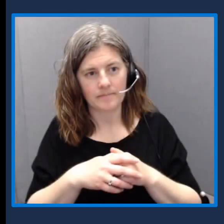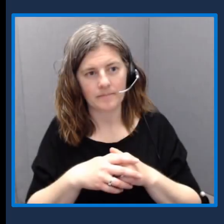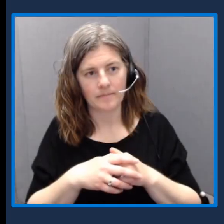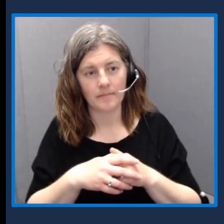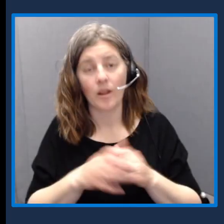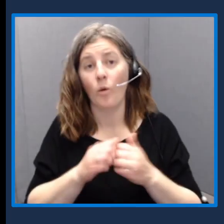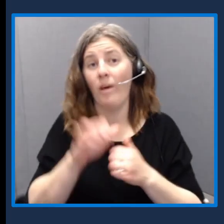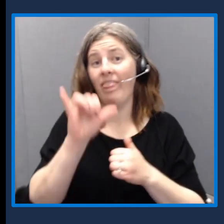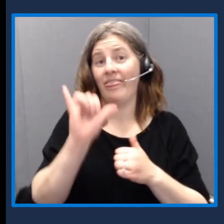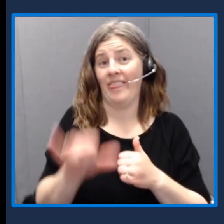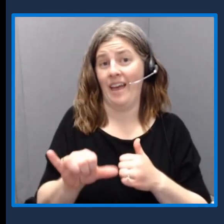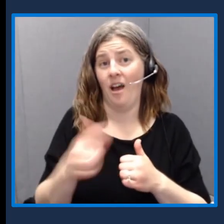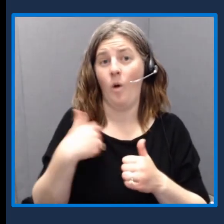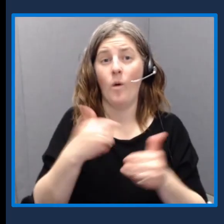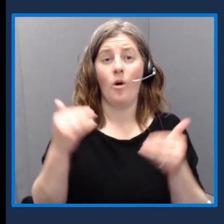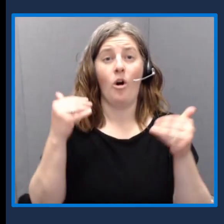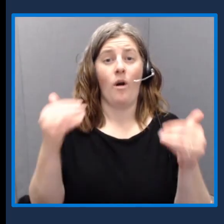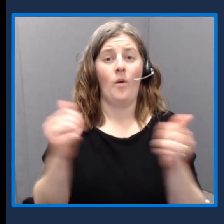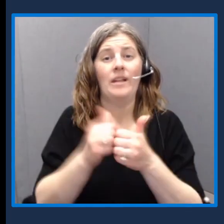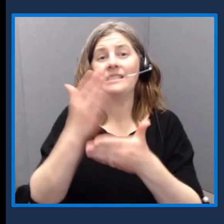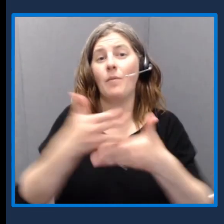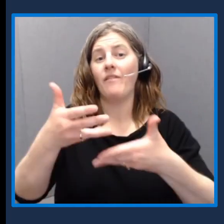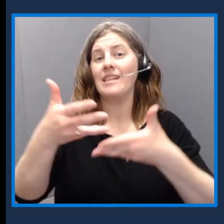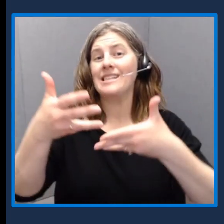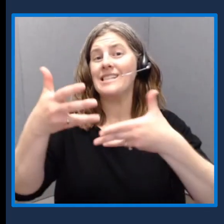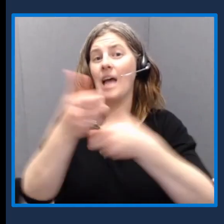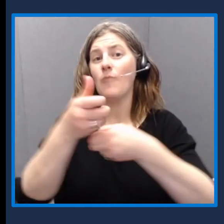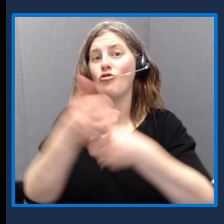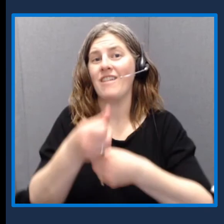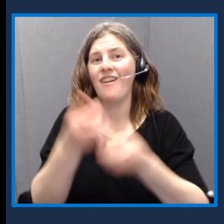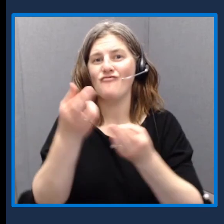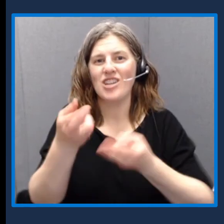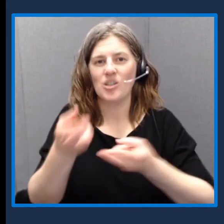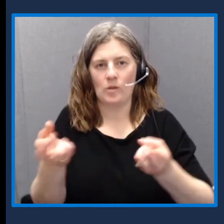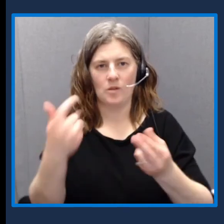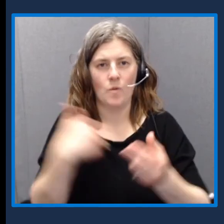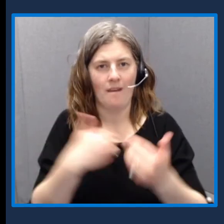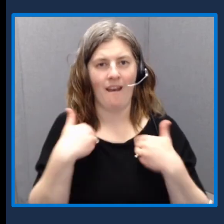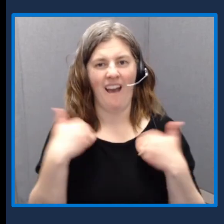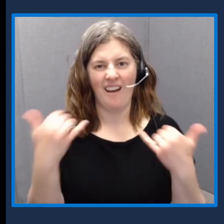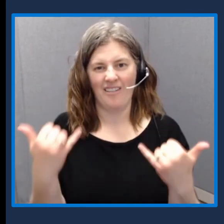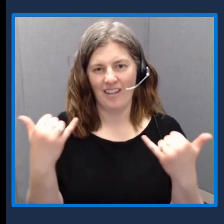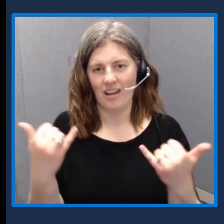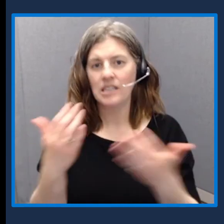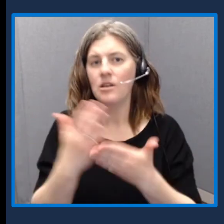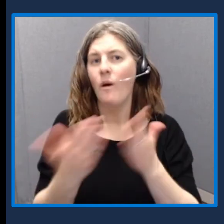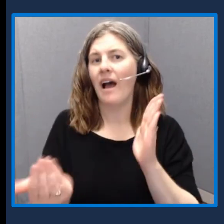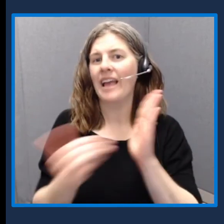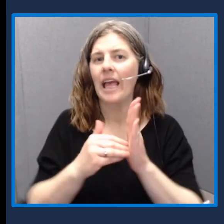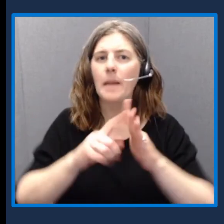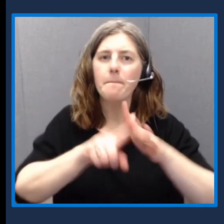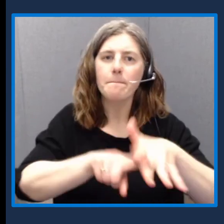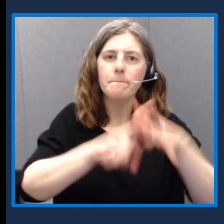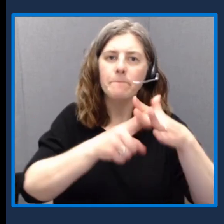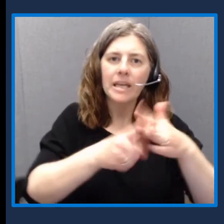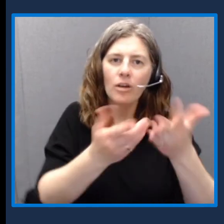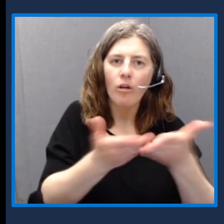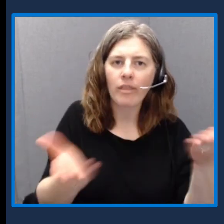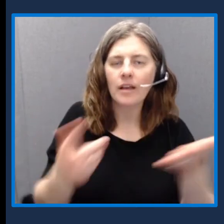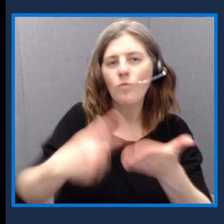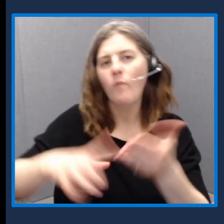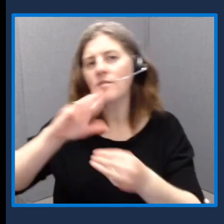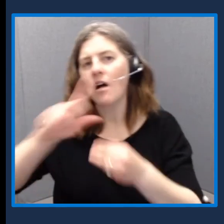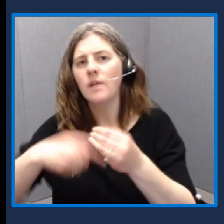With that, we'll go into some of the summary of resources that we've got here. Some, again, beginner things that we've talked about